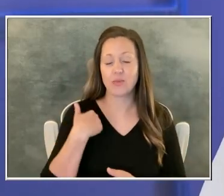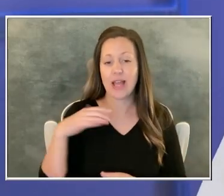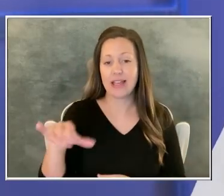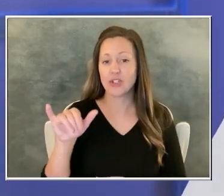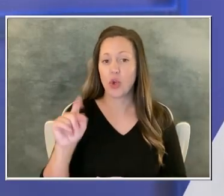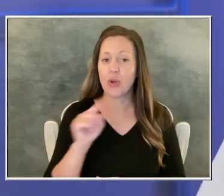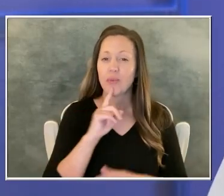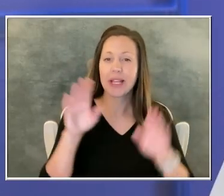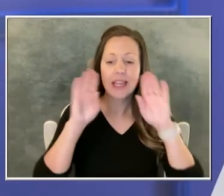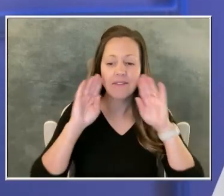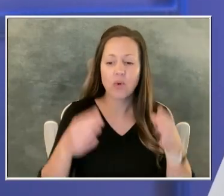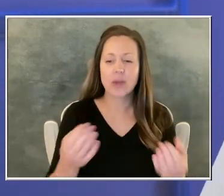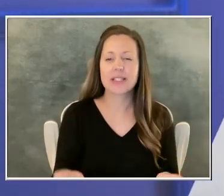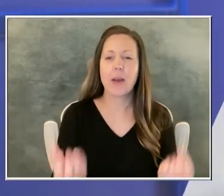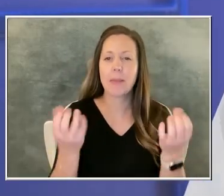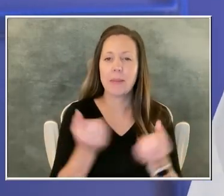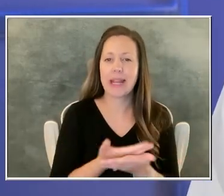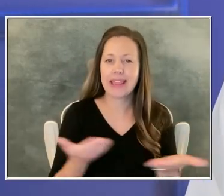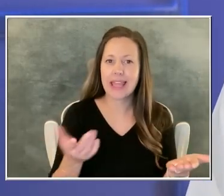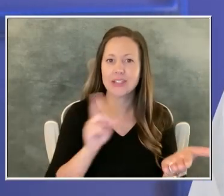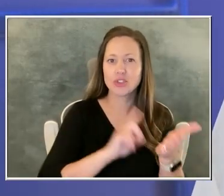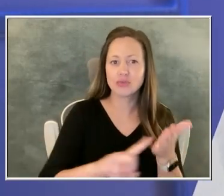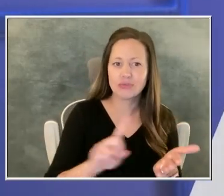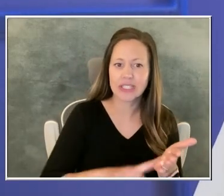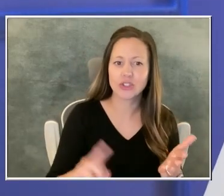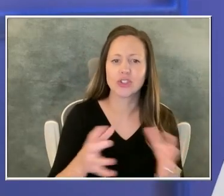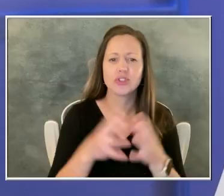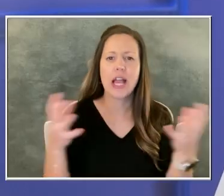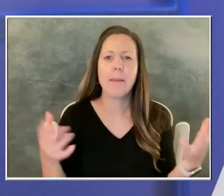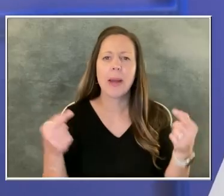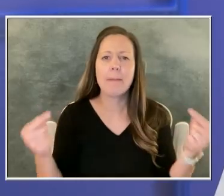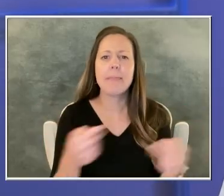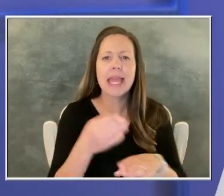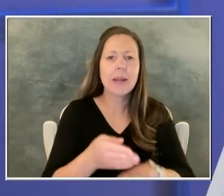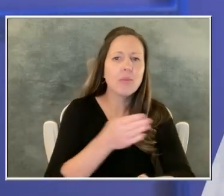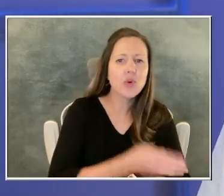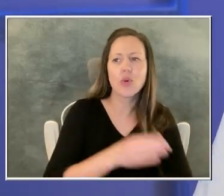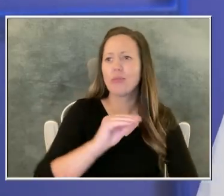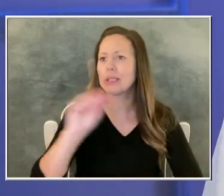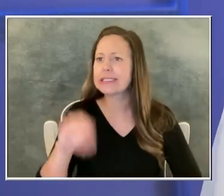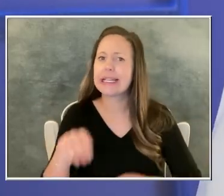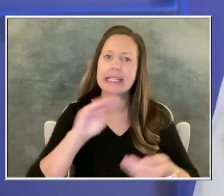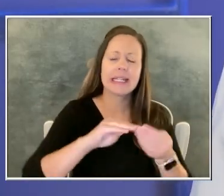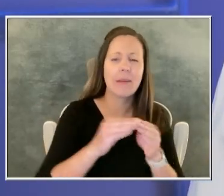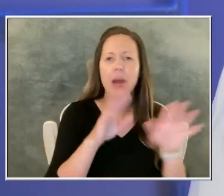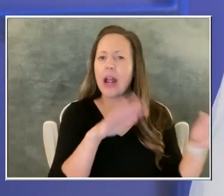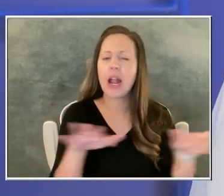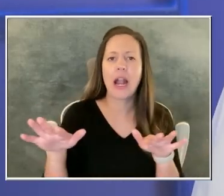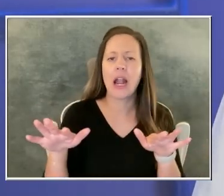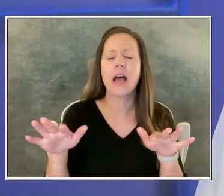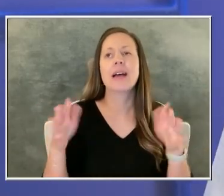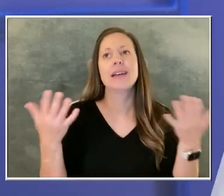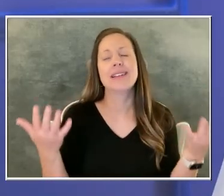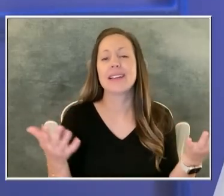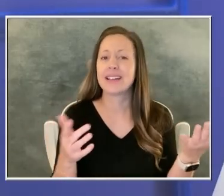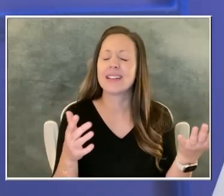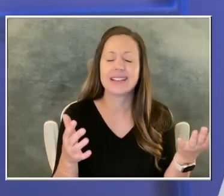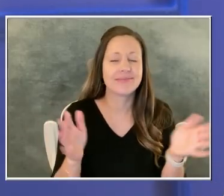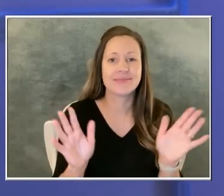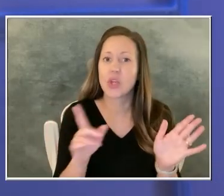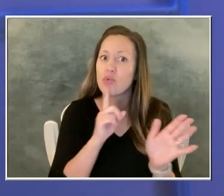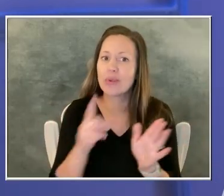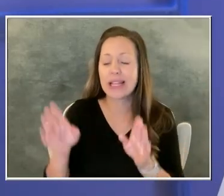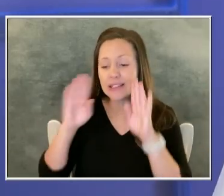many things, especially when you look at research, things like how much did the pain improve, what was the % improvement, things like that. I don't think at the end of the day any of that matters. What really matters is